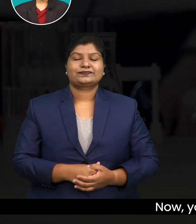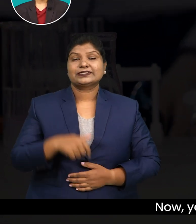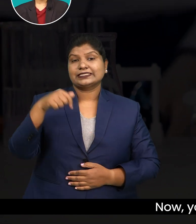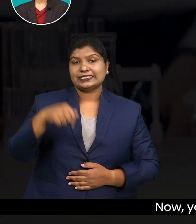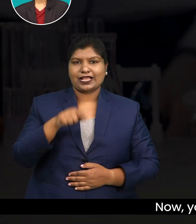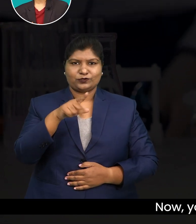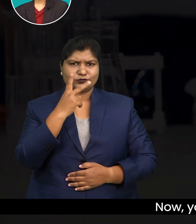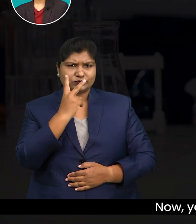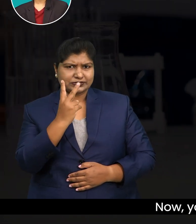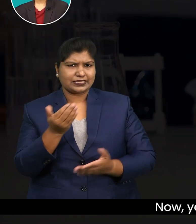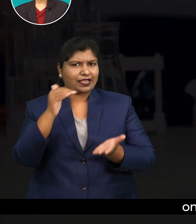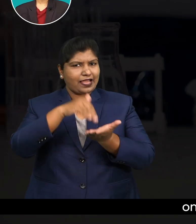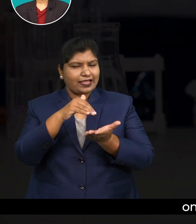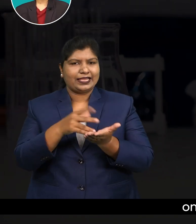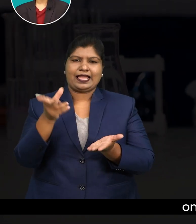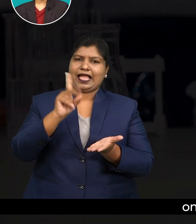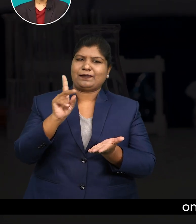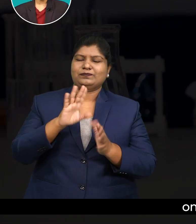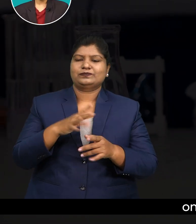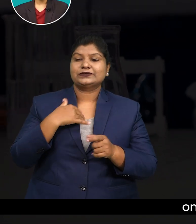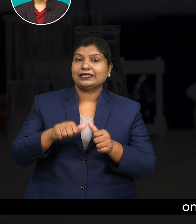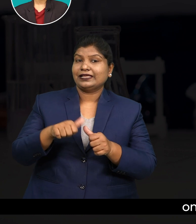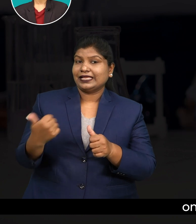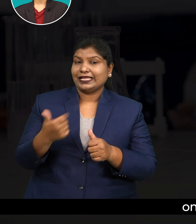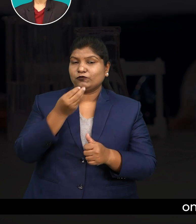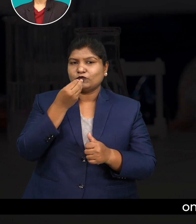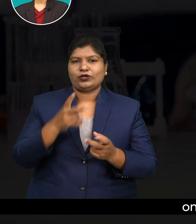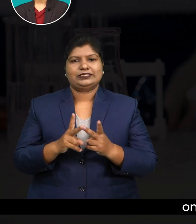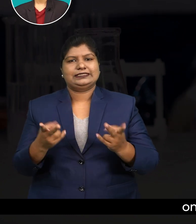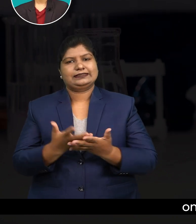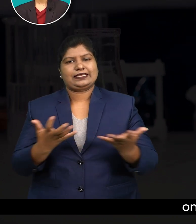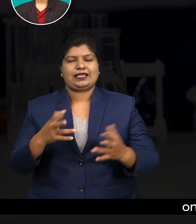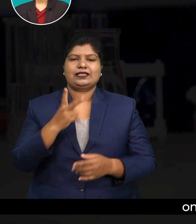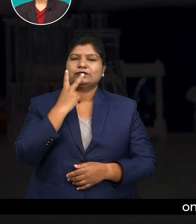Now you can repeat this test on other food items.